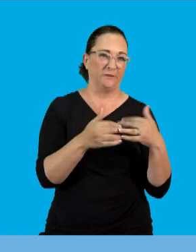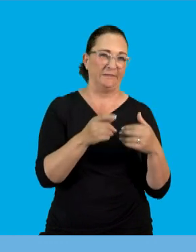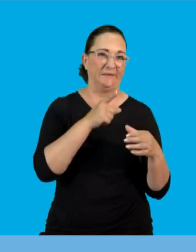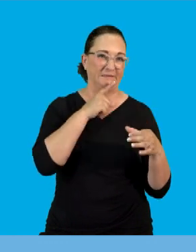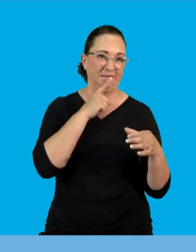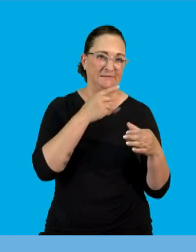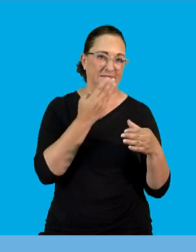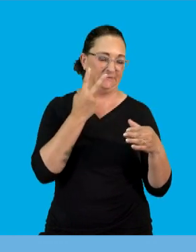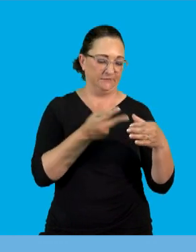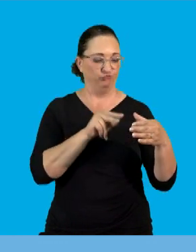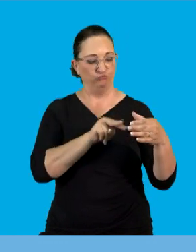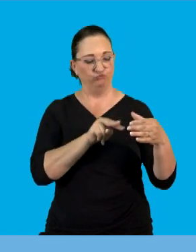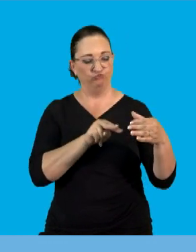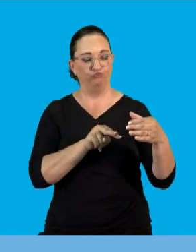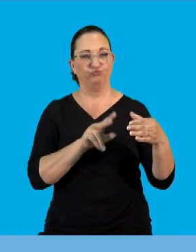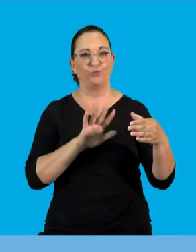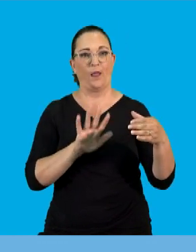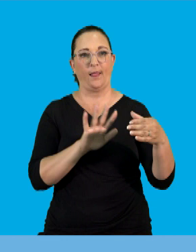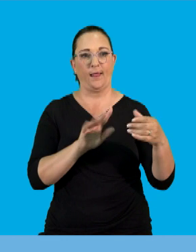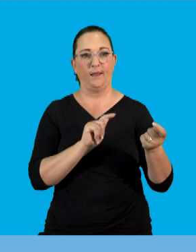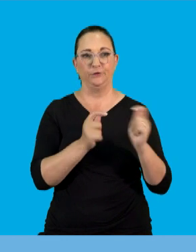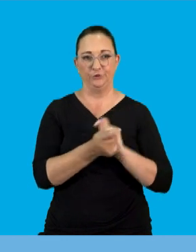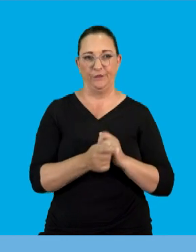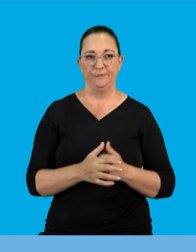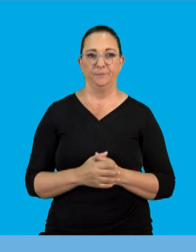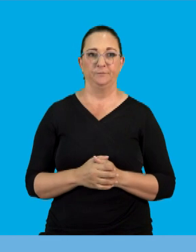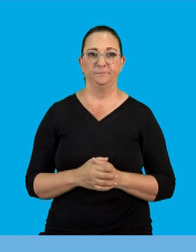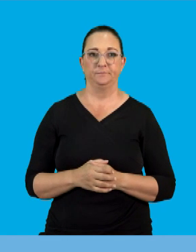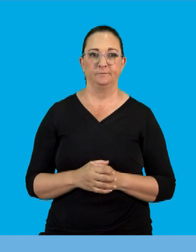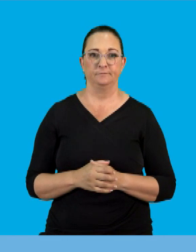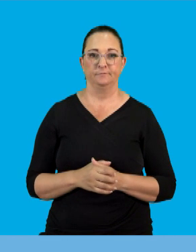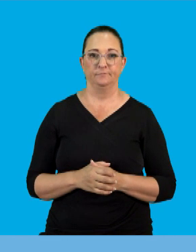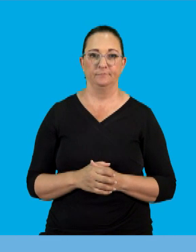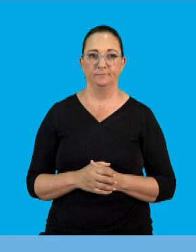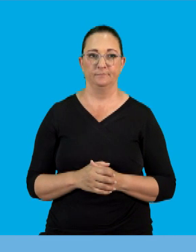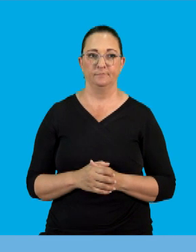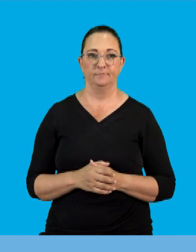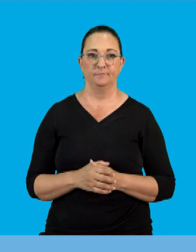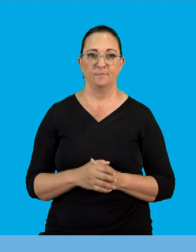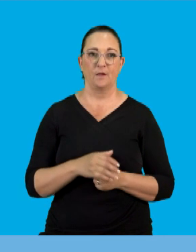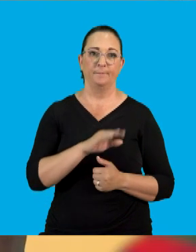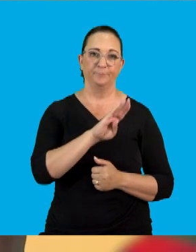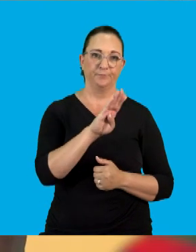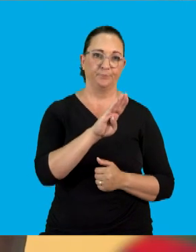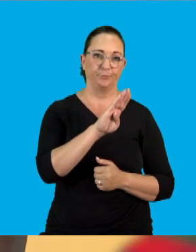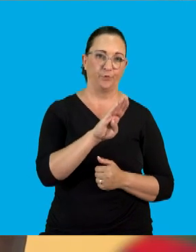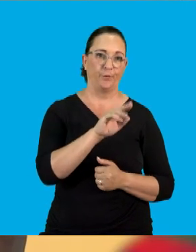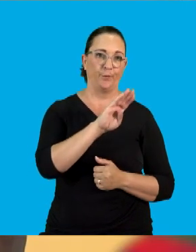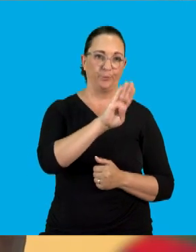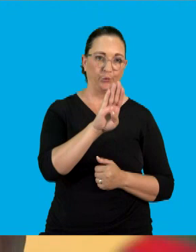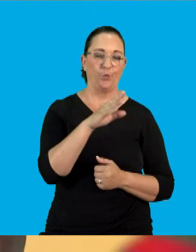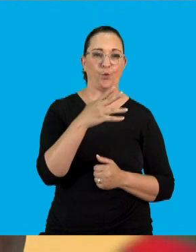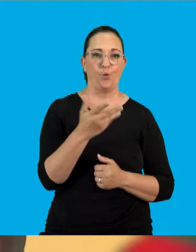test. And then we are going to observe the color change after having poured the few drops of either the bromothiamol blue or